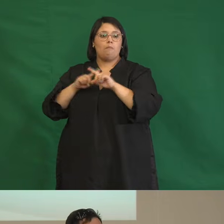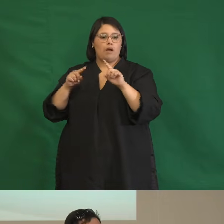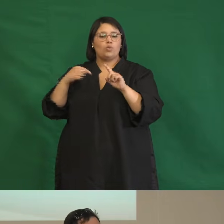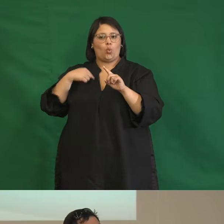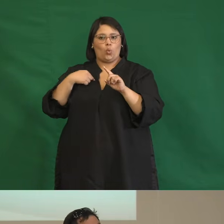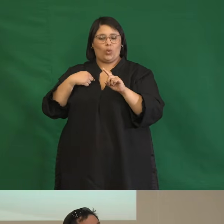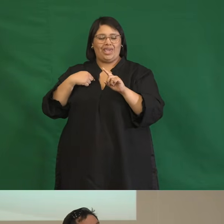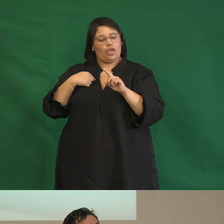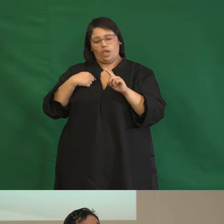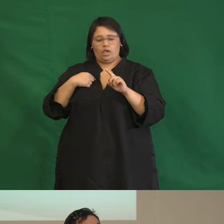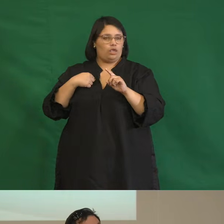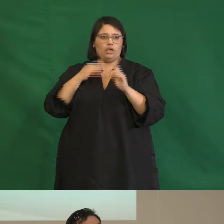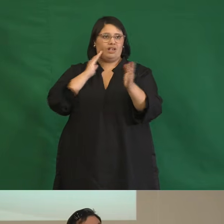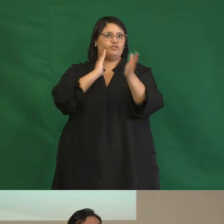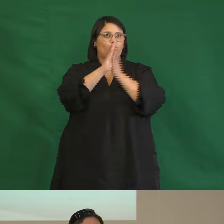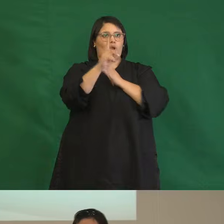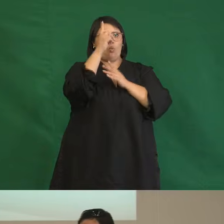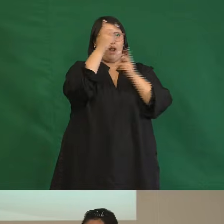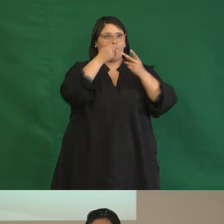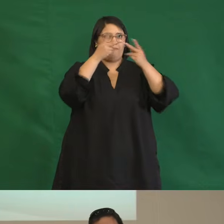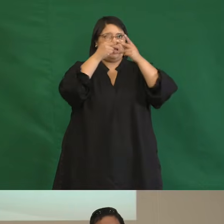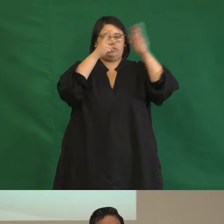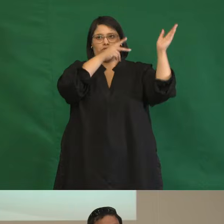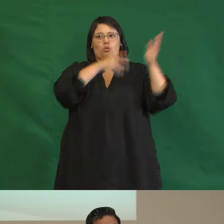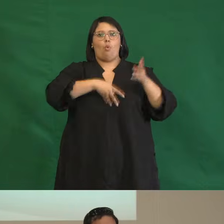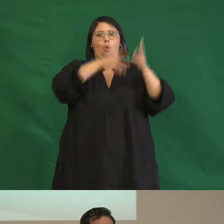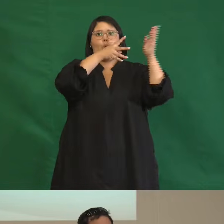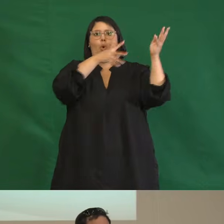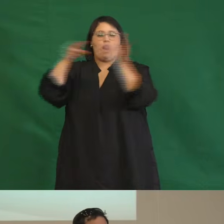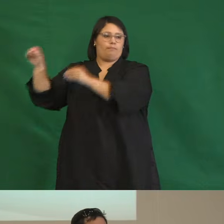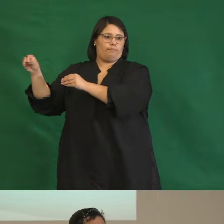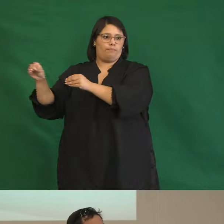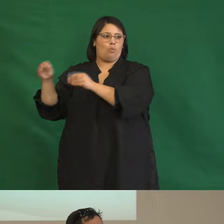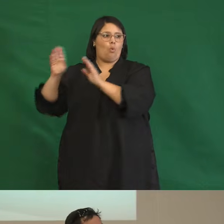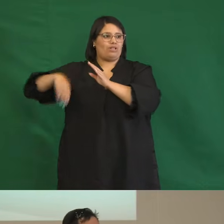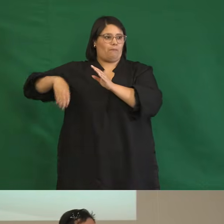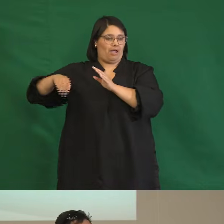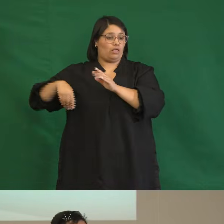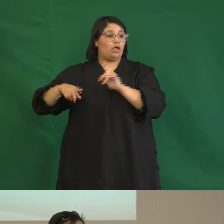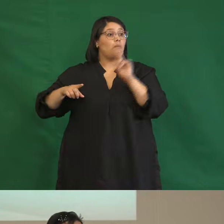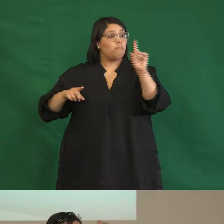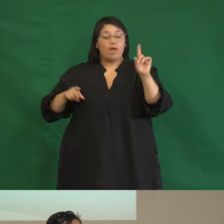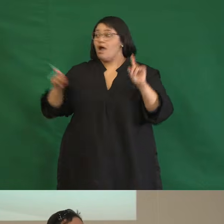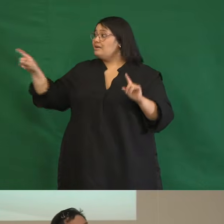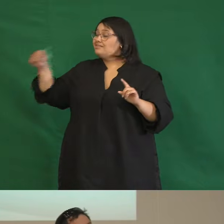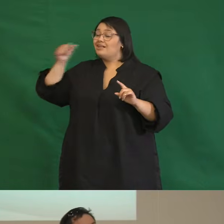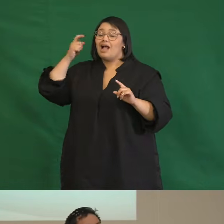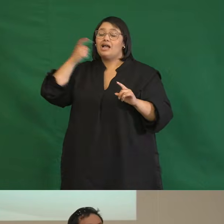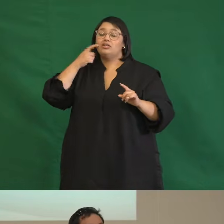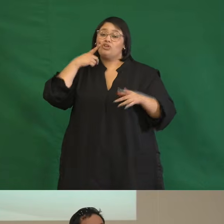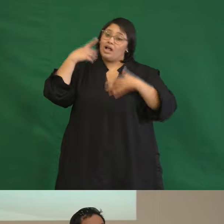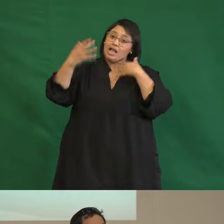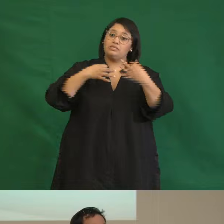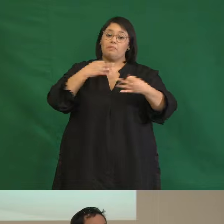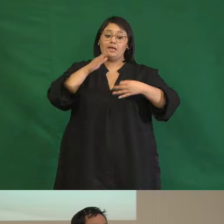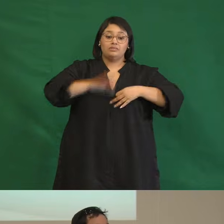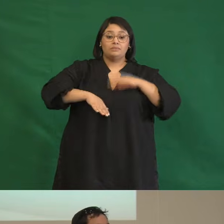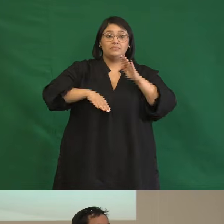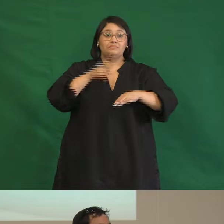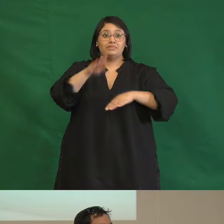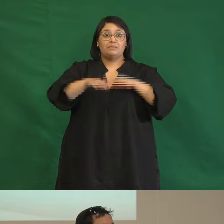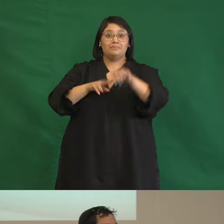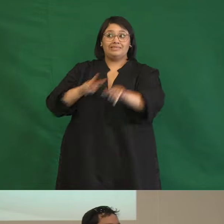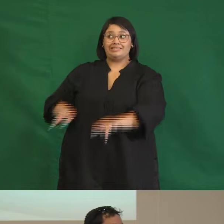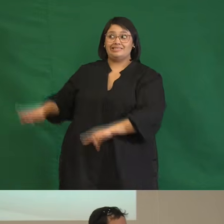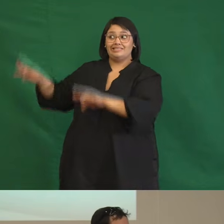directly somewhere else. But the whole process that Aisha explained, and that's why there's so many steps that you saw on the screen, was that